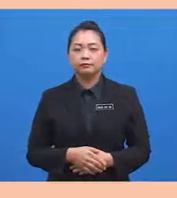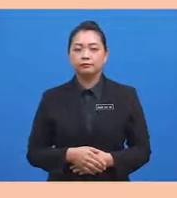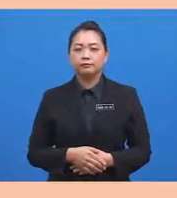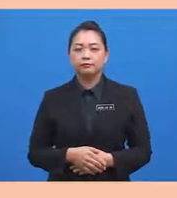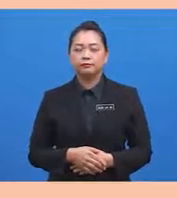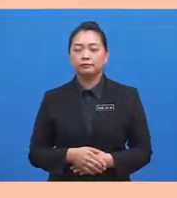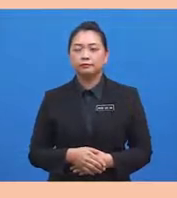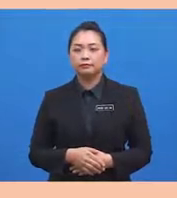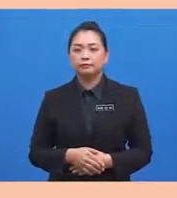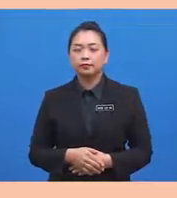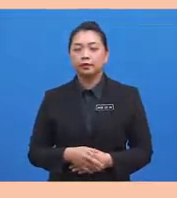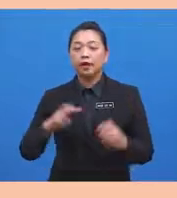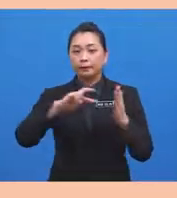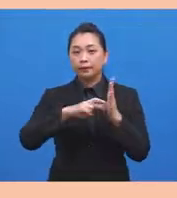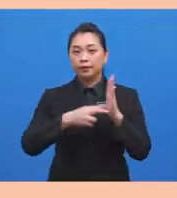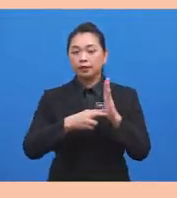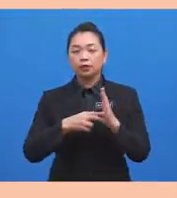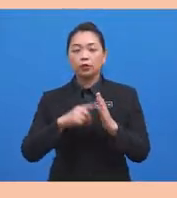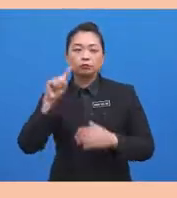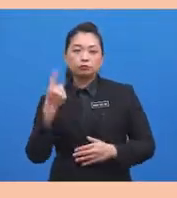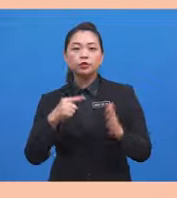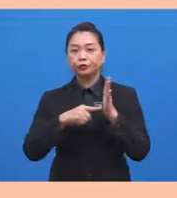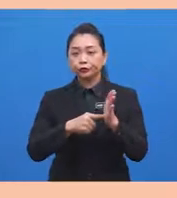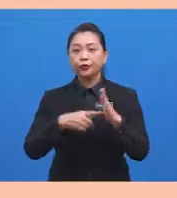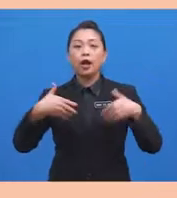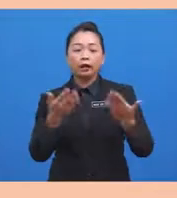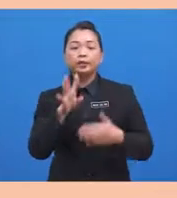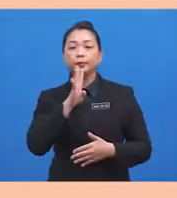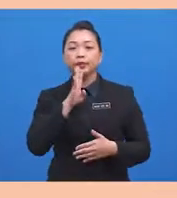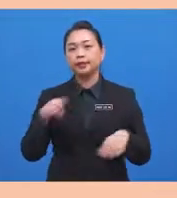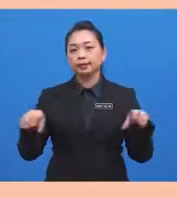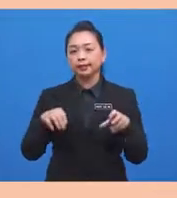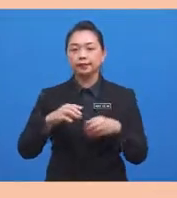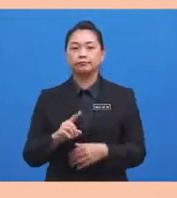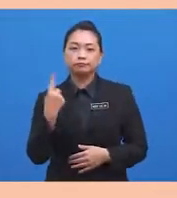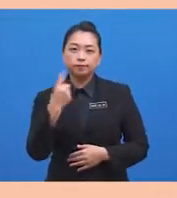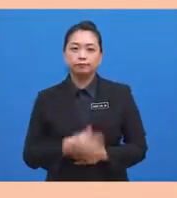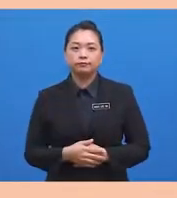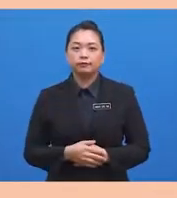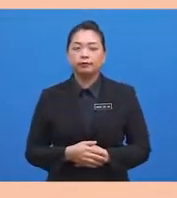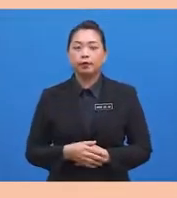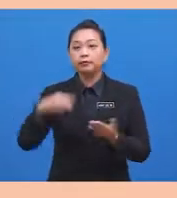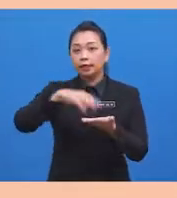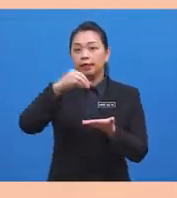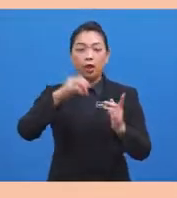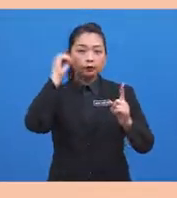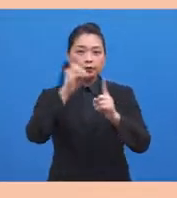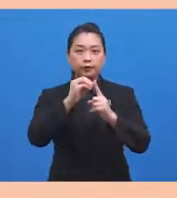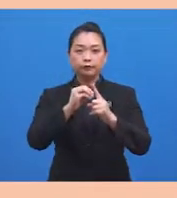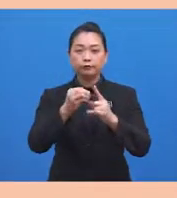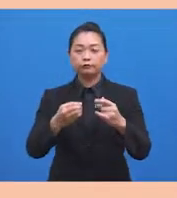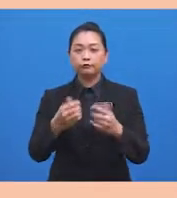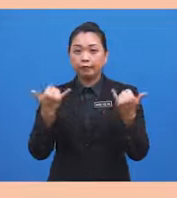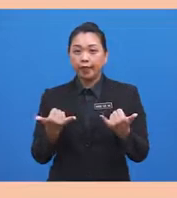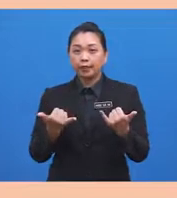demonstration level only, meaning I will show you how the speaking is done. What are the learning objectives for today? Well,